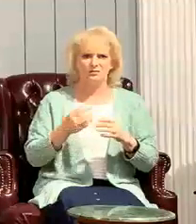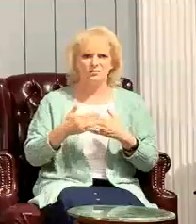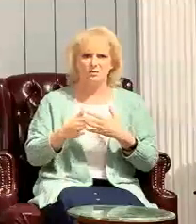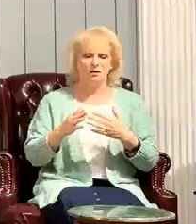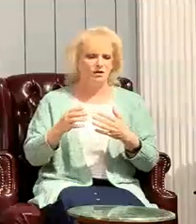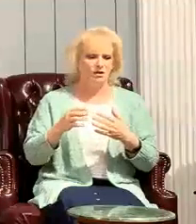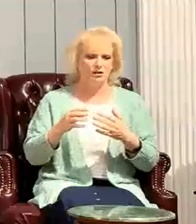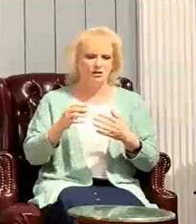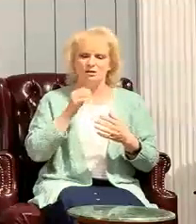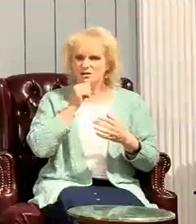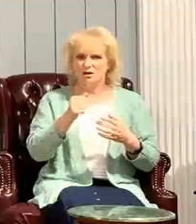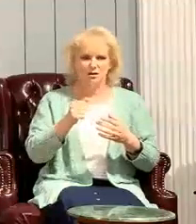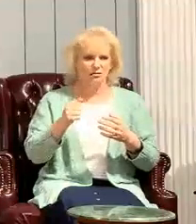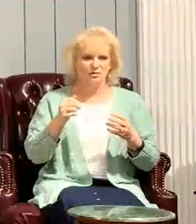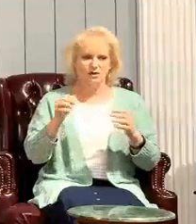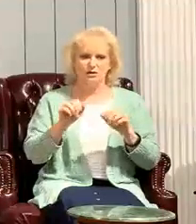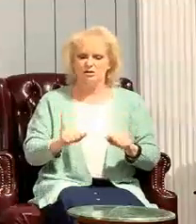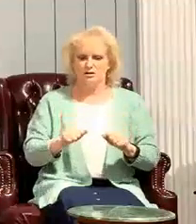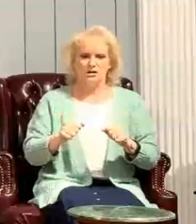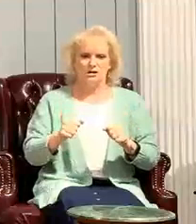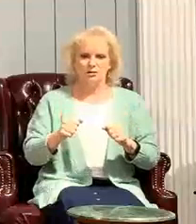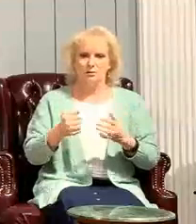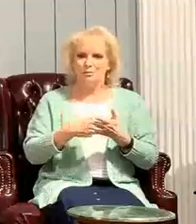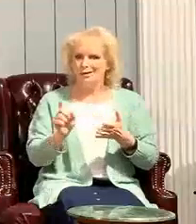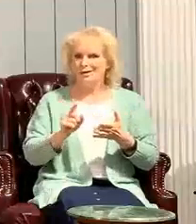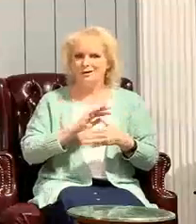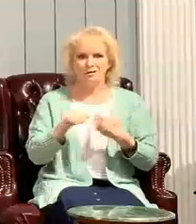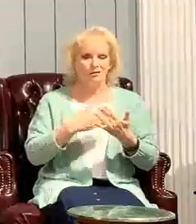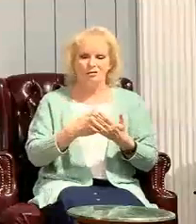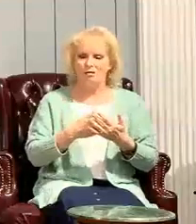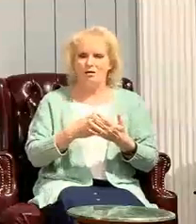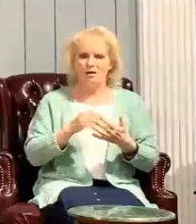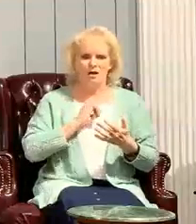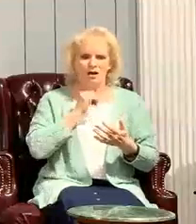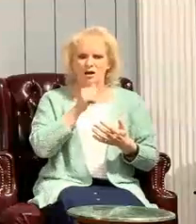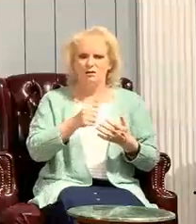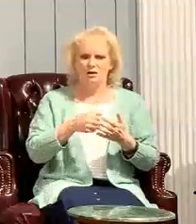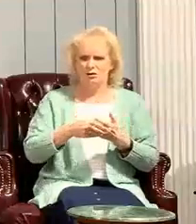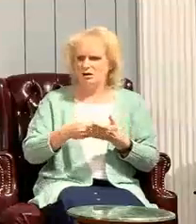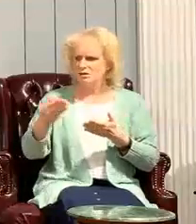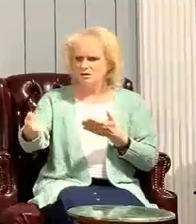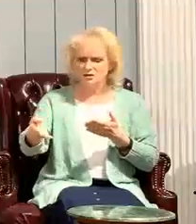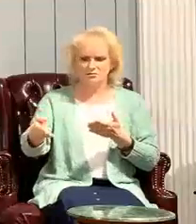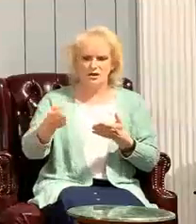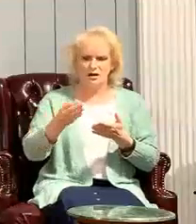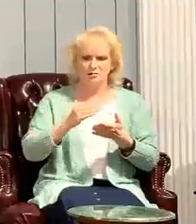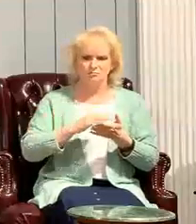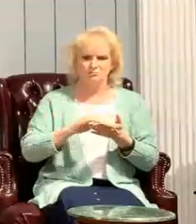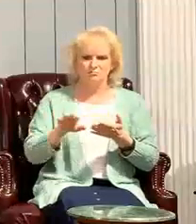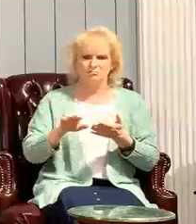able to pay this off in 6 months. I'm not going to give him. I'm not going to give that money to him because I'm going to end up forgiving all